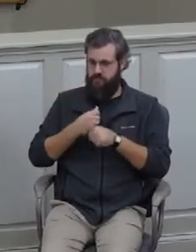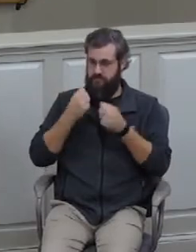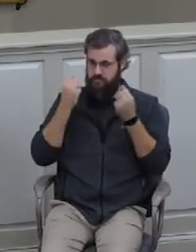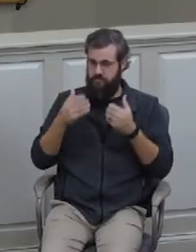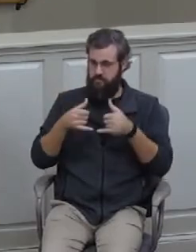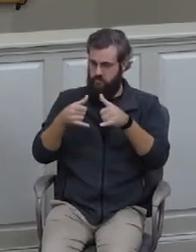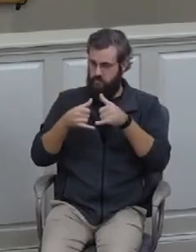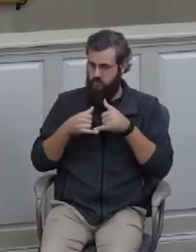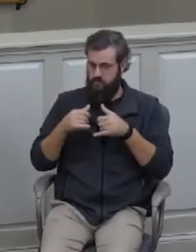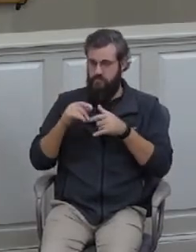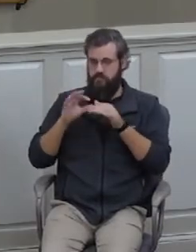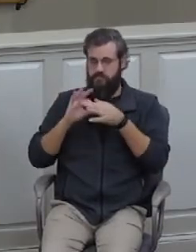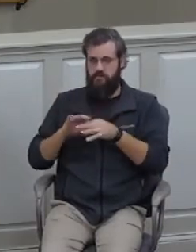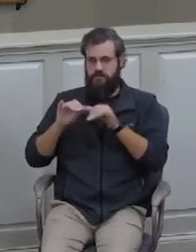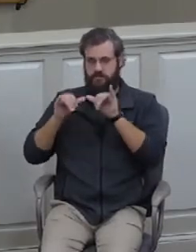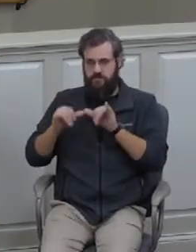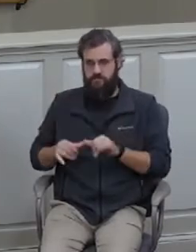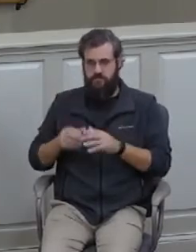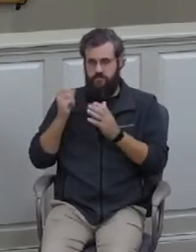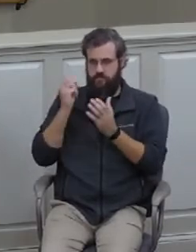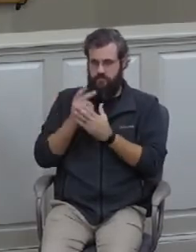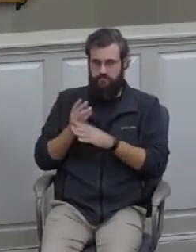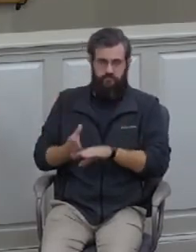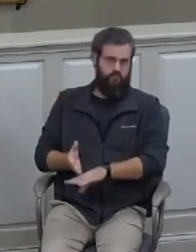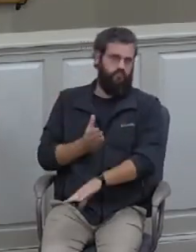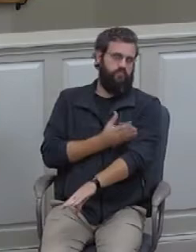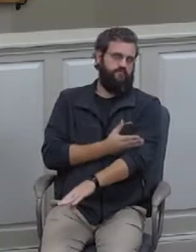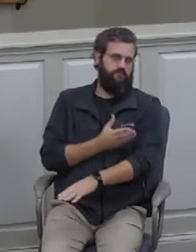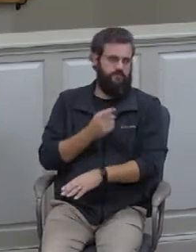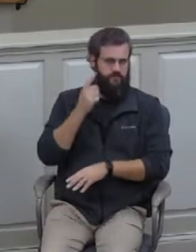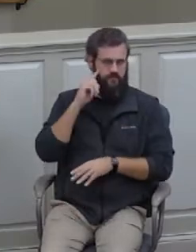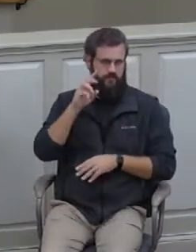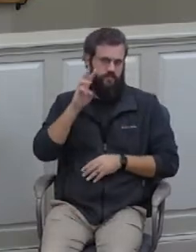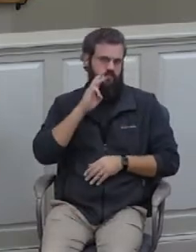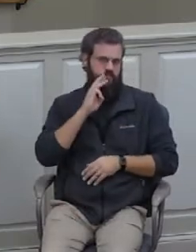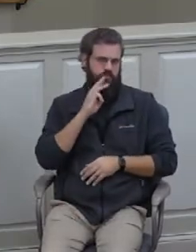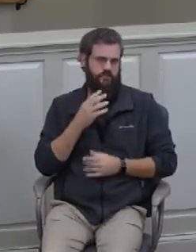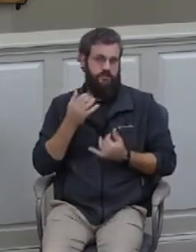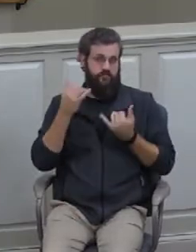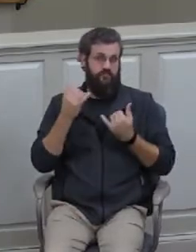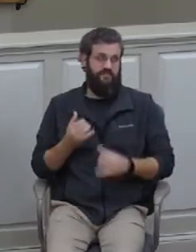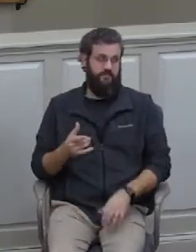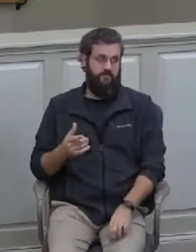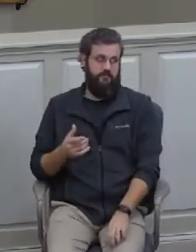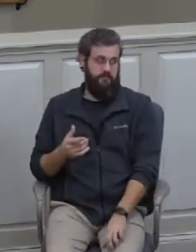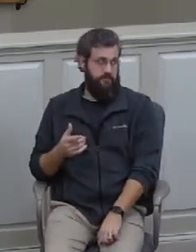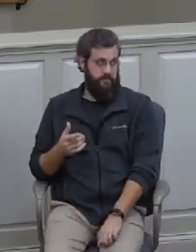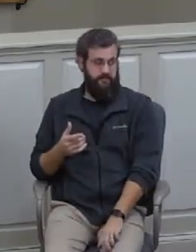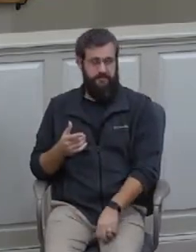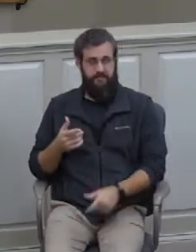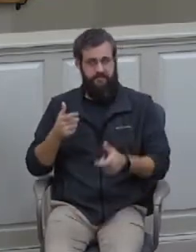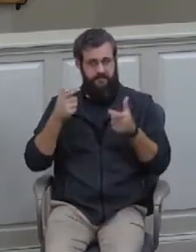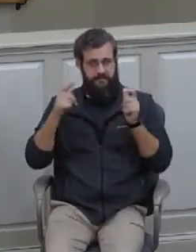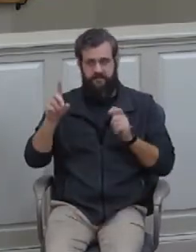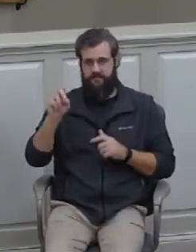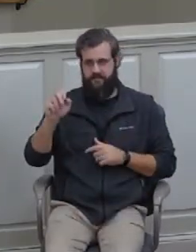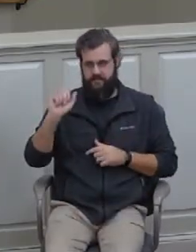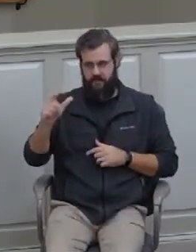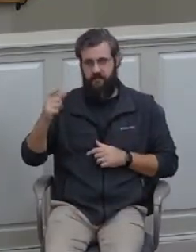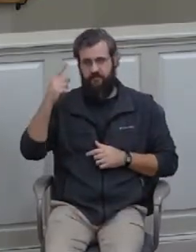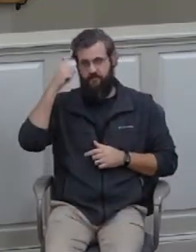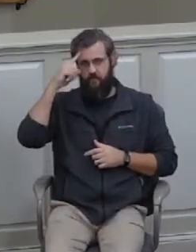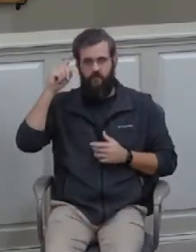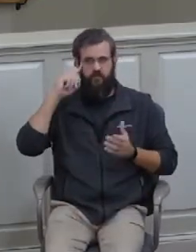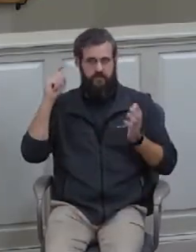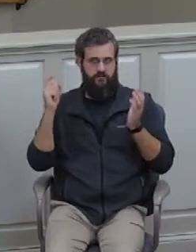in terms of the engineering and the improvements to our quality of water, this is really the big deal in terms of being recognized. So I just want to